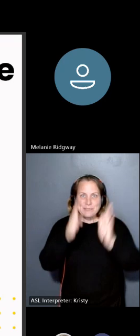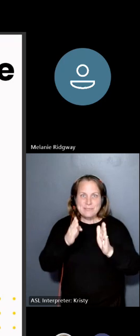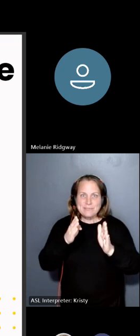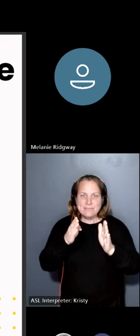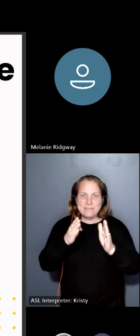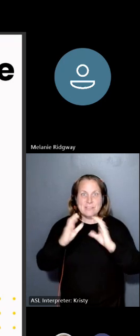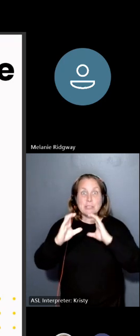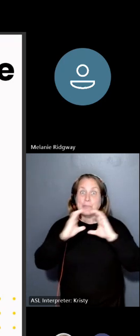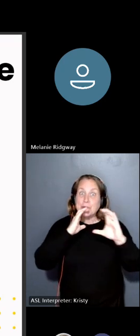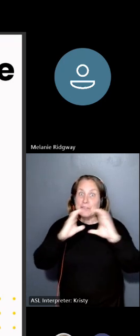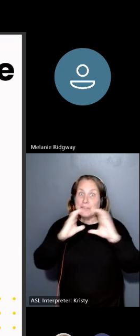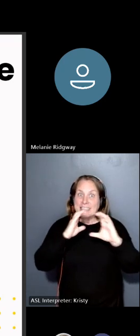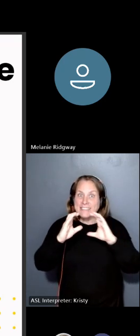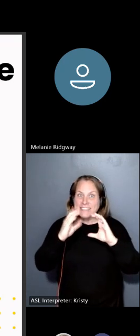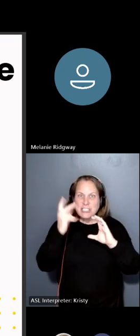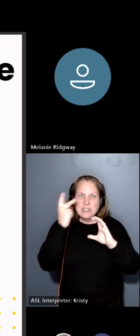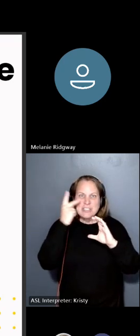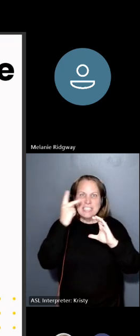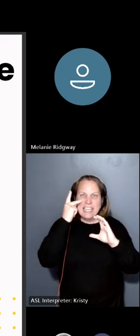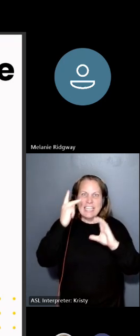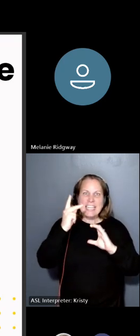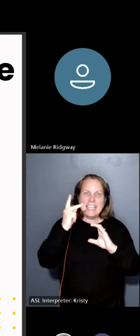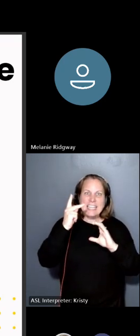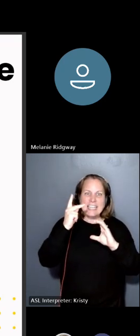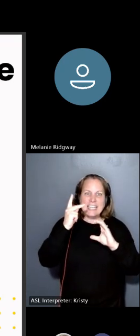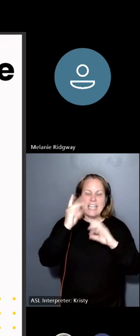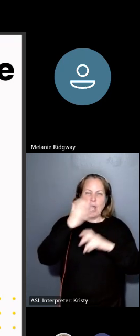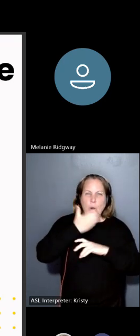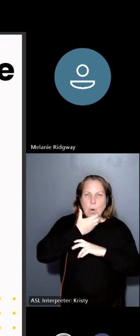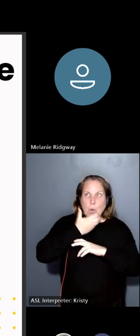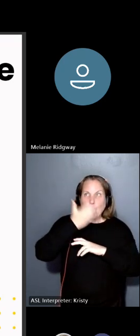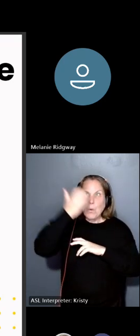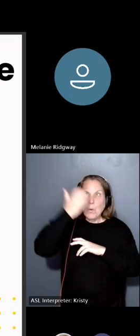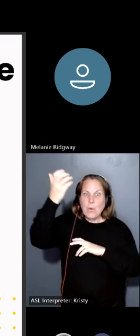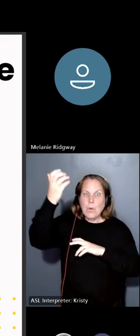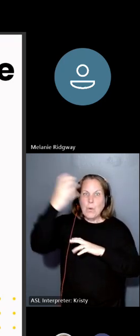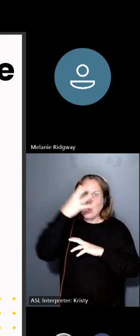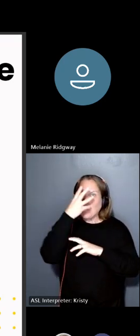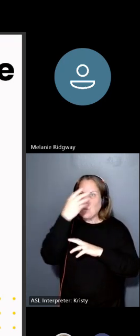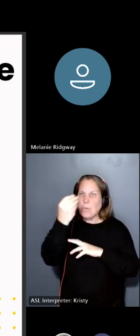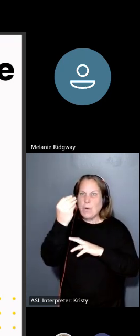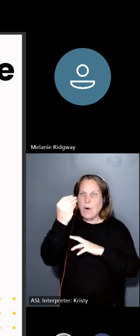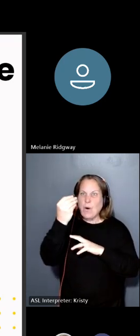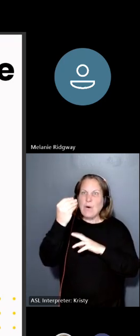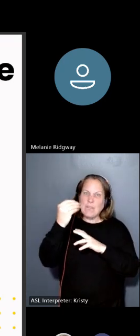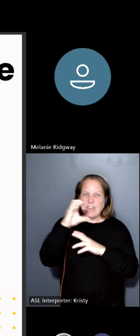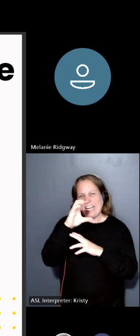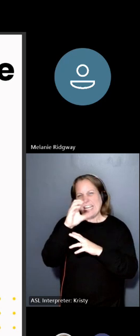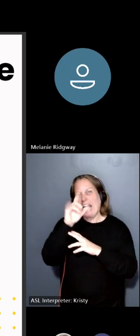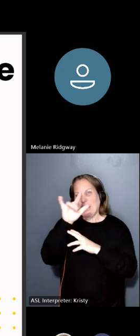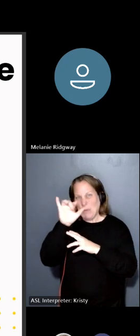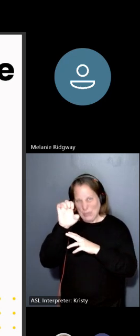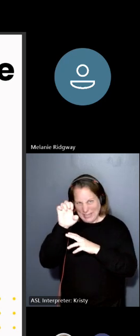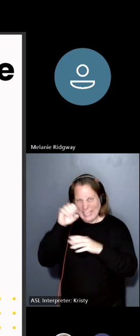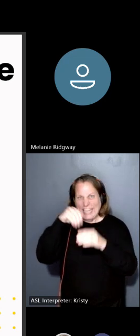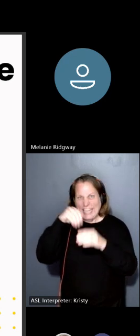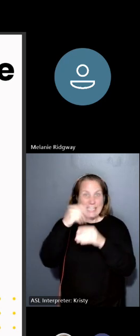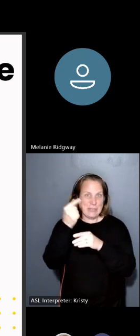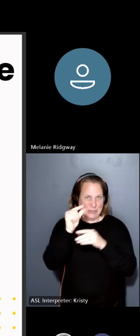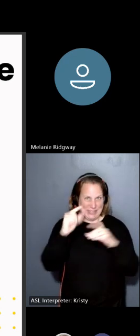Communications, we see an image of a white howling coyote in a green circle.